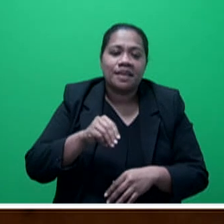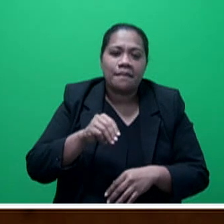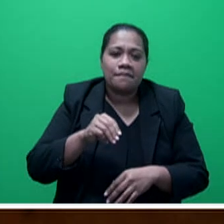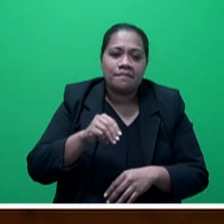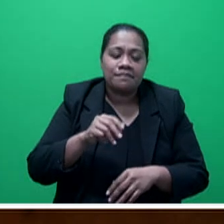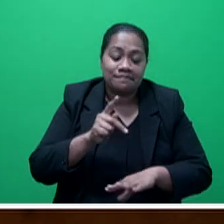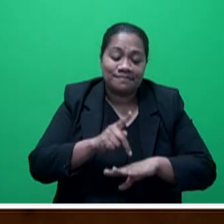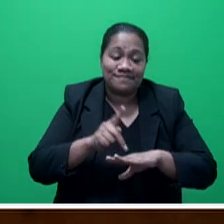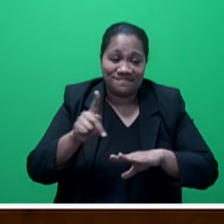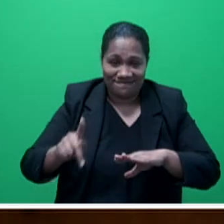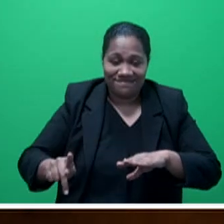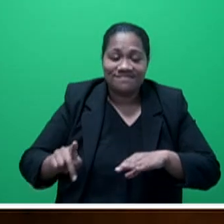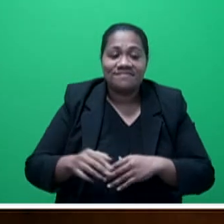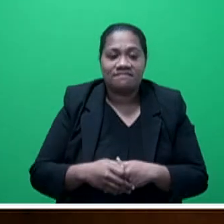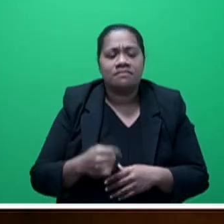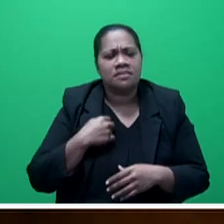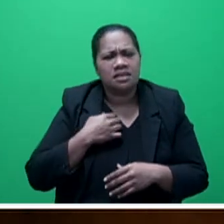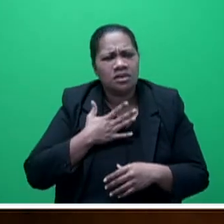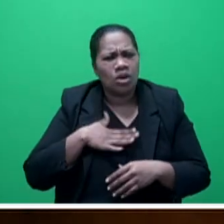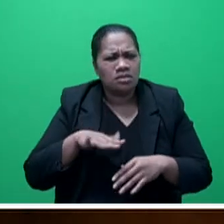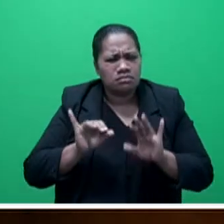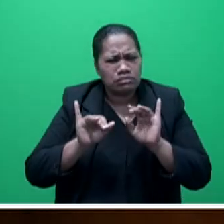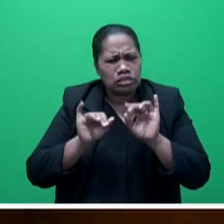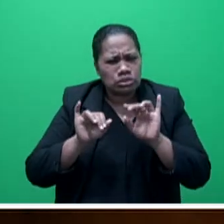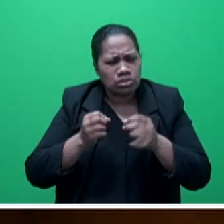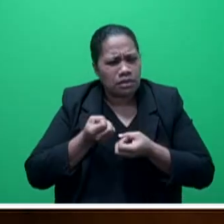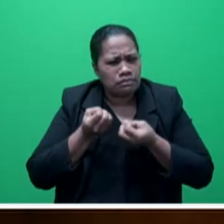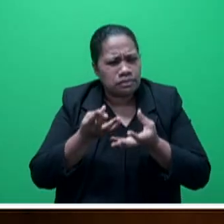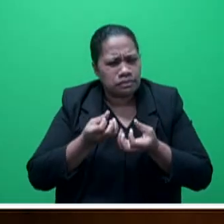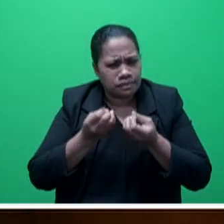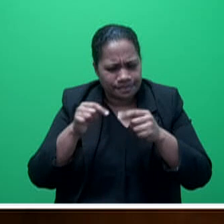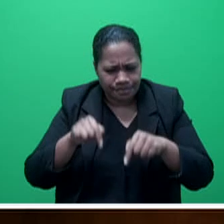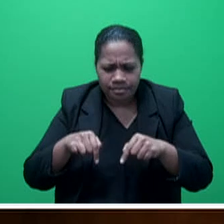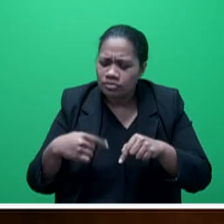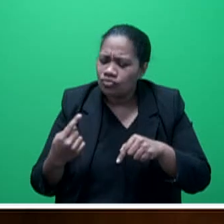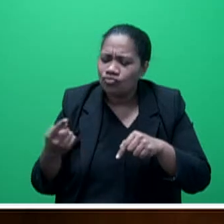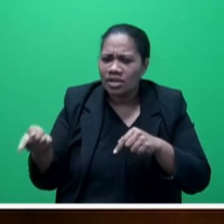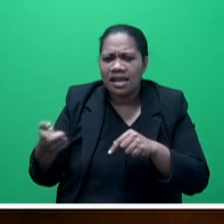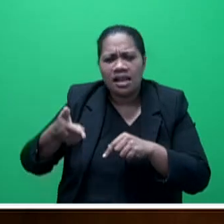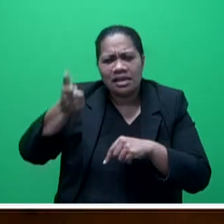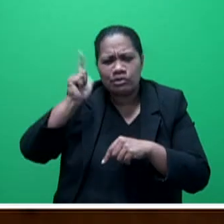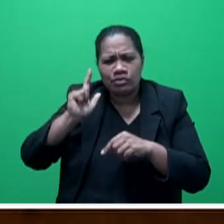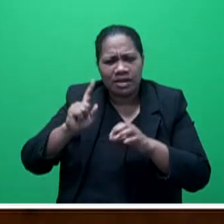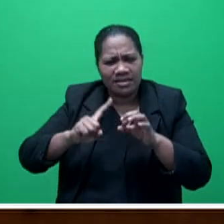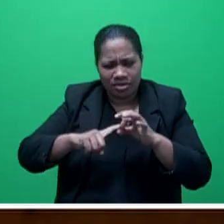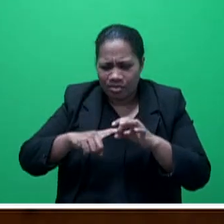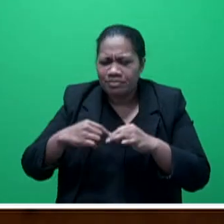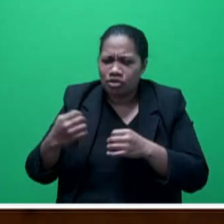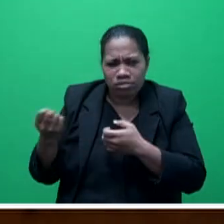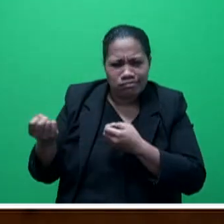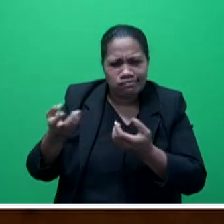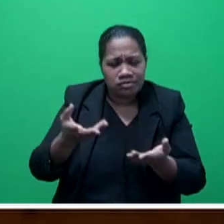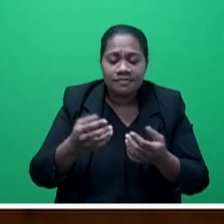Honourable Speaker Seh, I wish to address some issues raised by Honourable Lenona Keringere Tambua. The Honourable